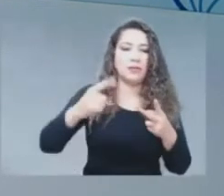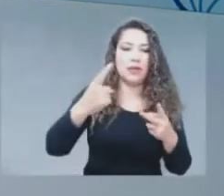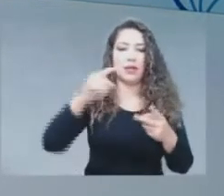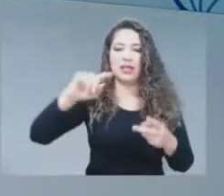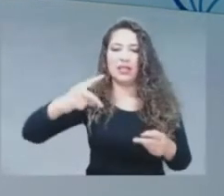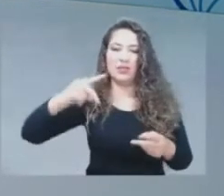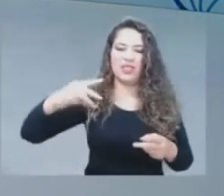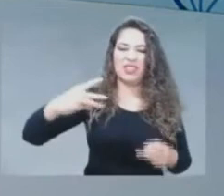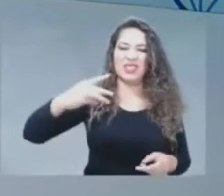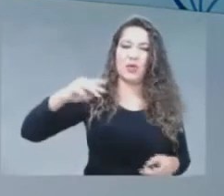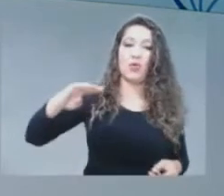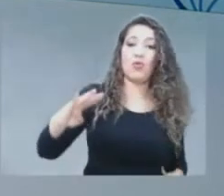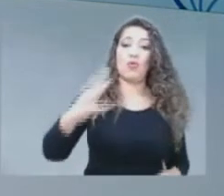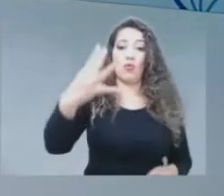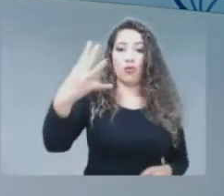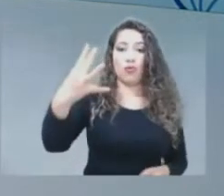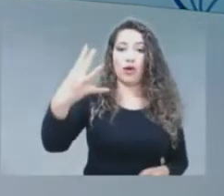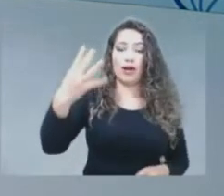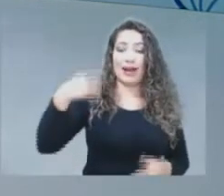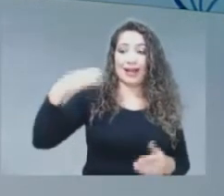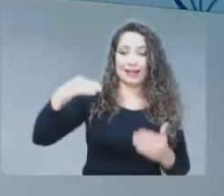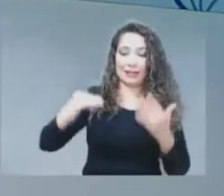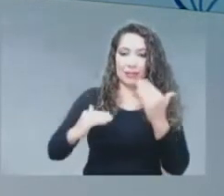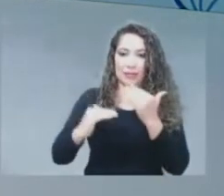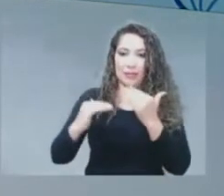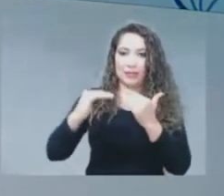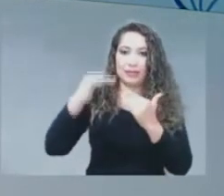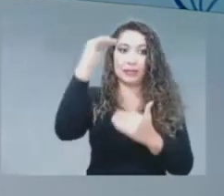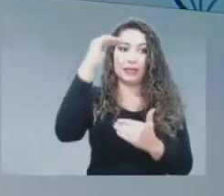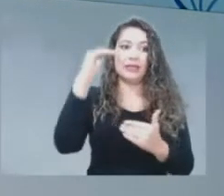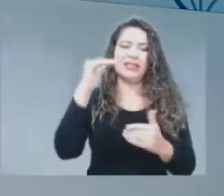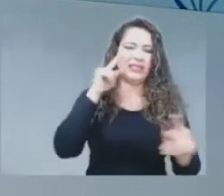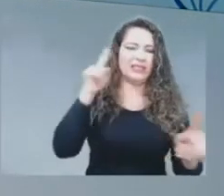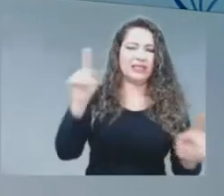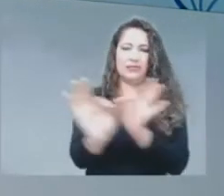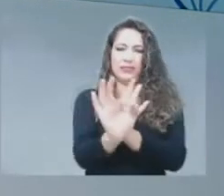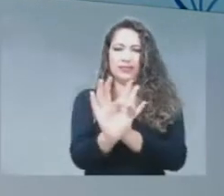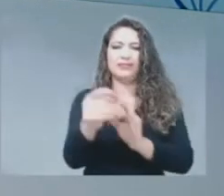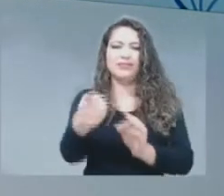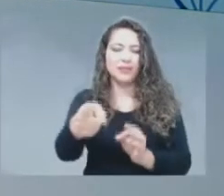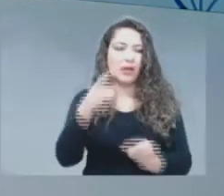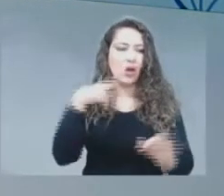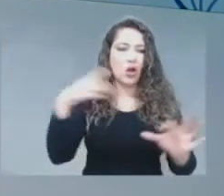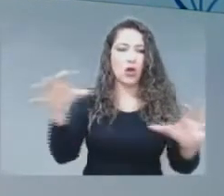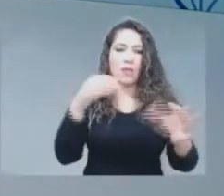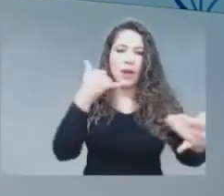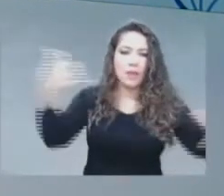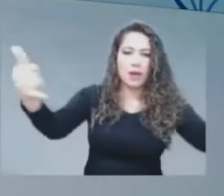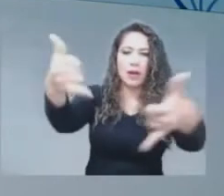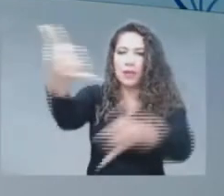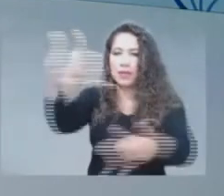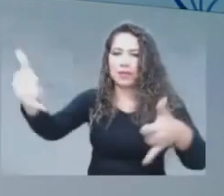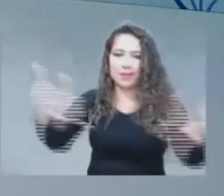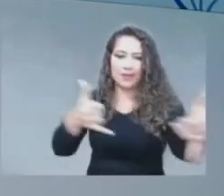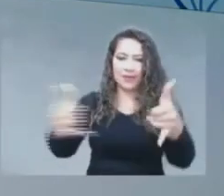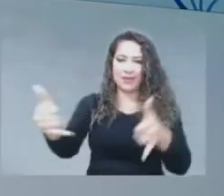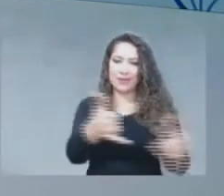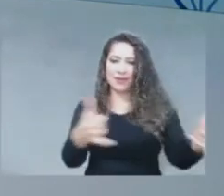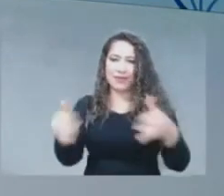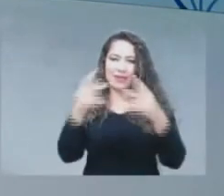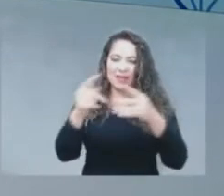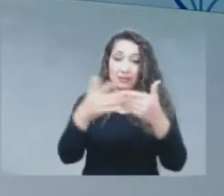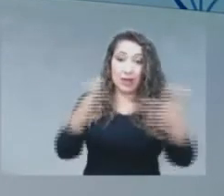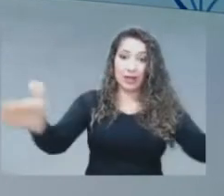this, the first, second, third, fourth generation mainly, they actually are focusing on connecting